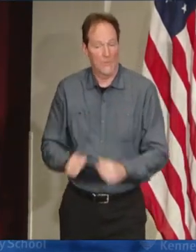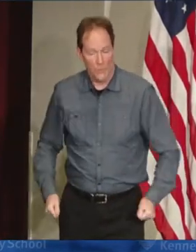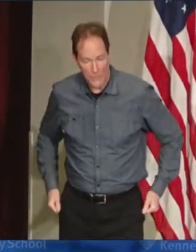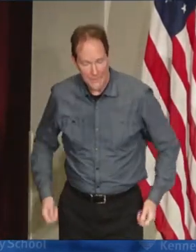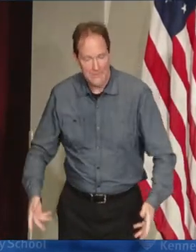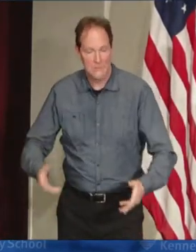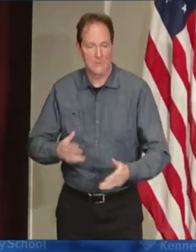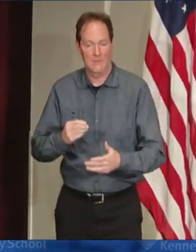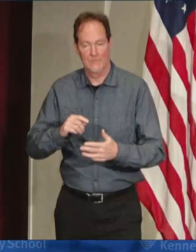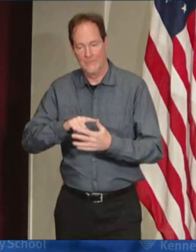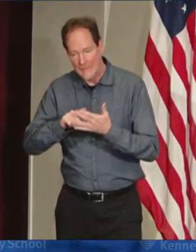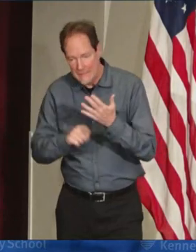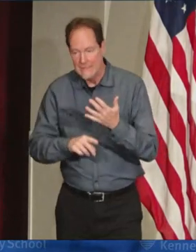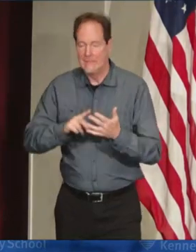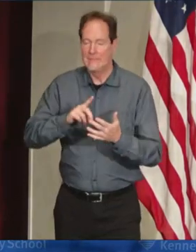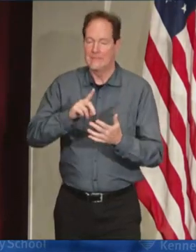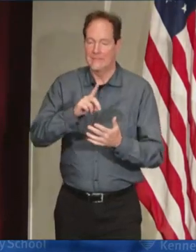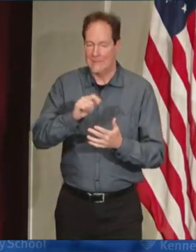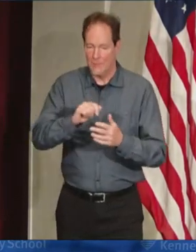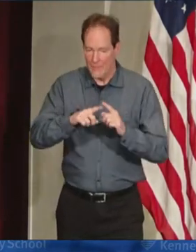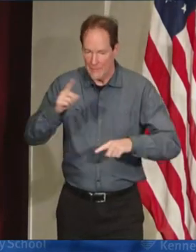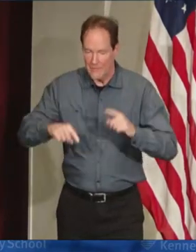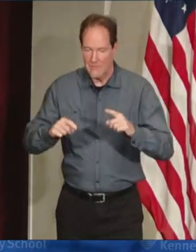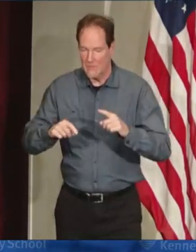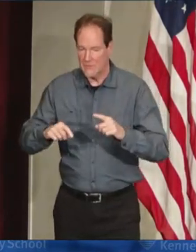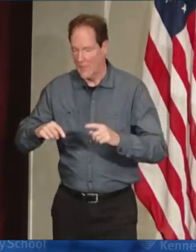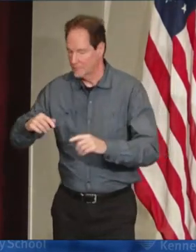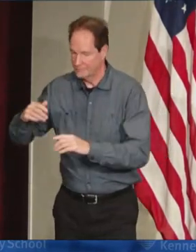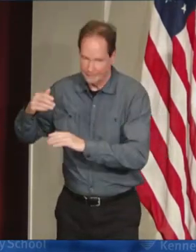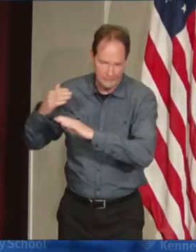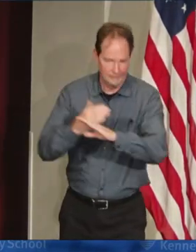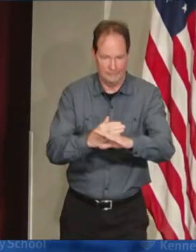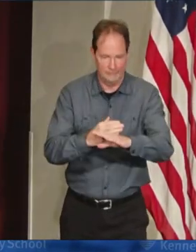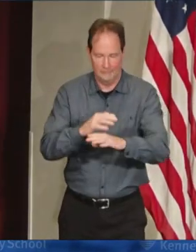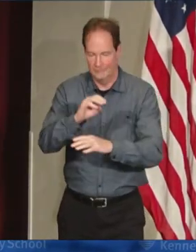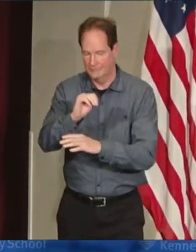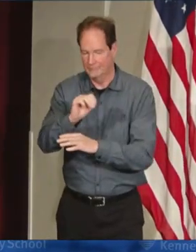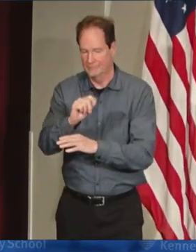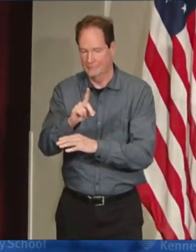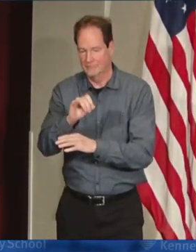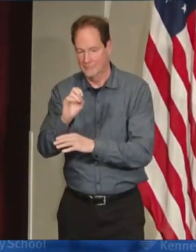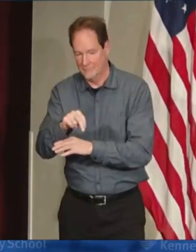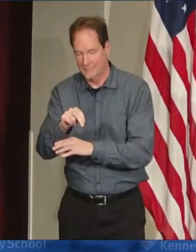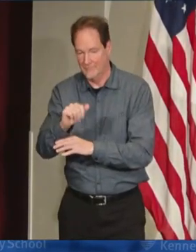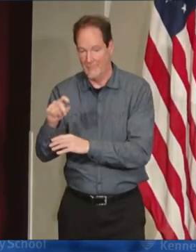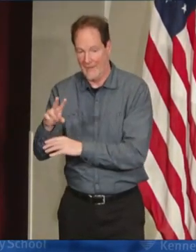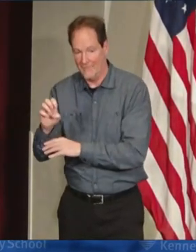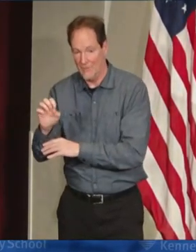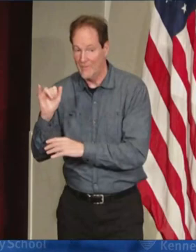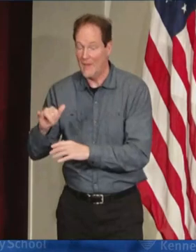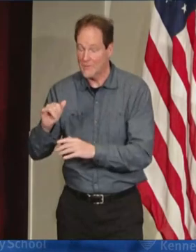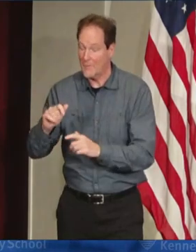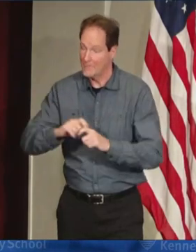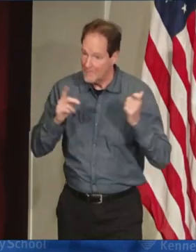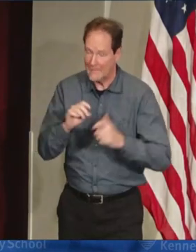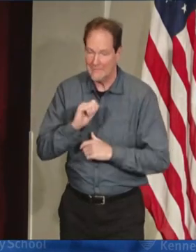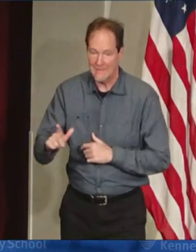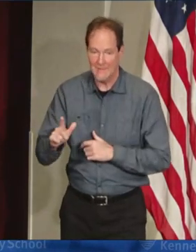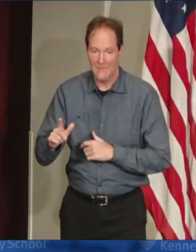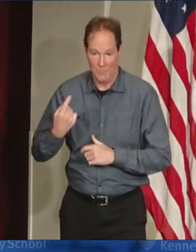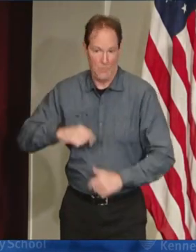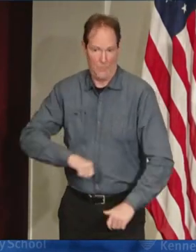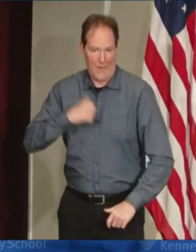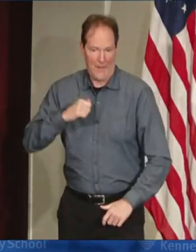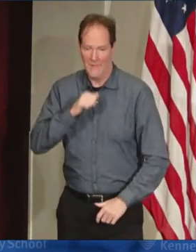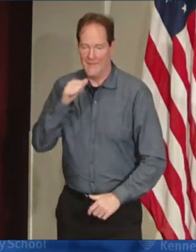you know, had all kinds of disabilities, shutting down Madison Avenue, that was a big deal. didn't get much coverage, but we were really proud of what we